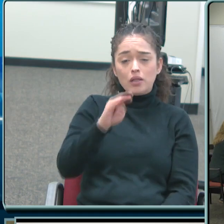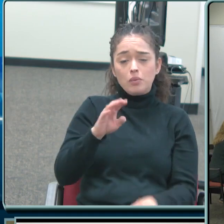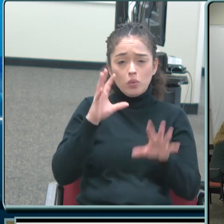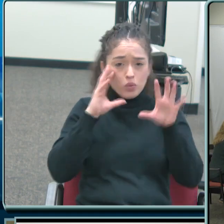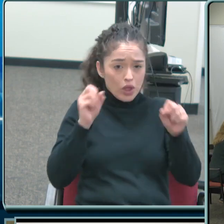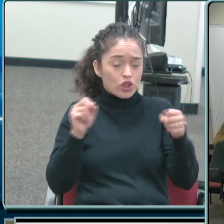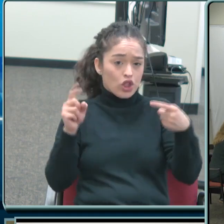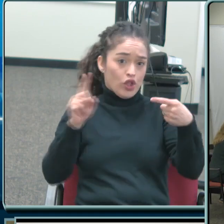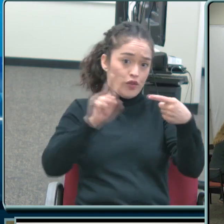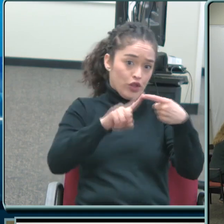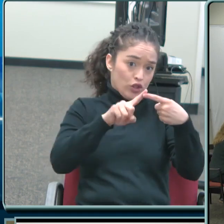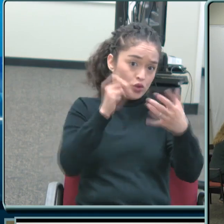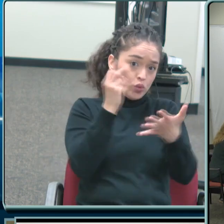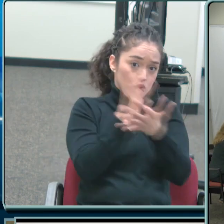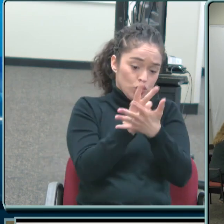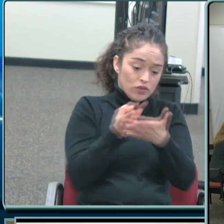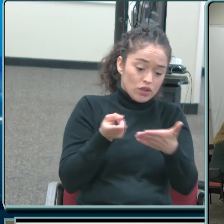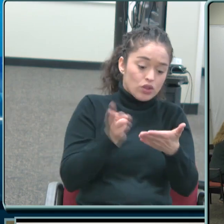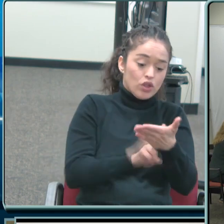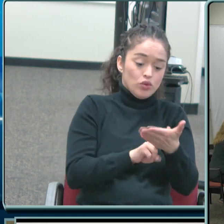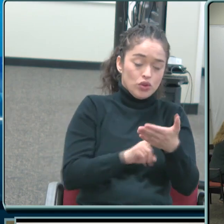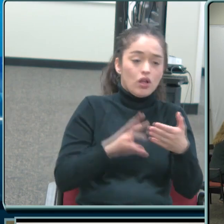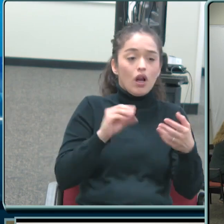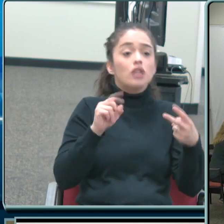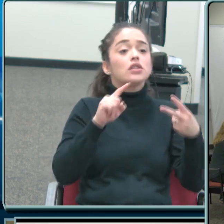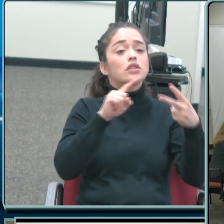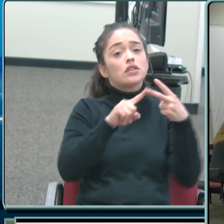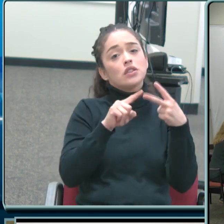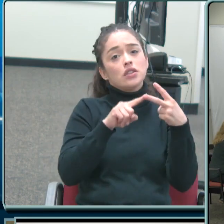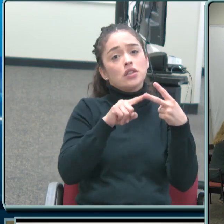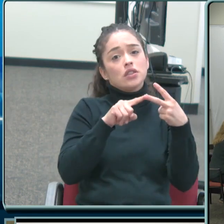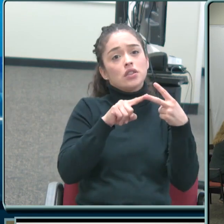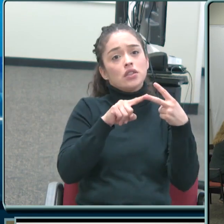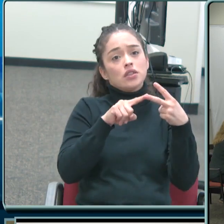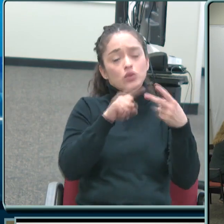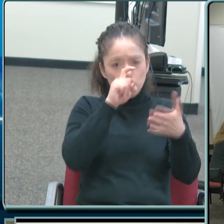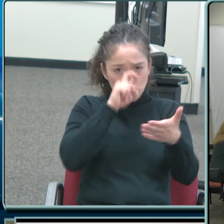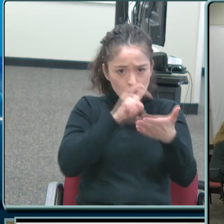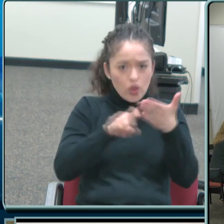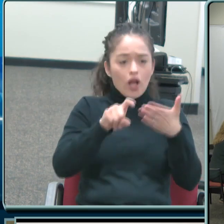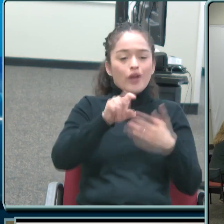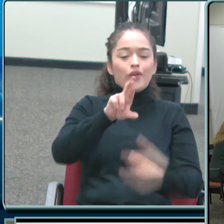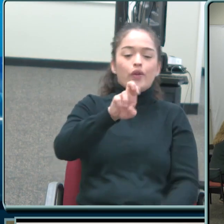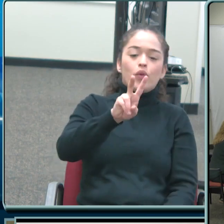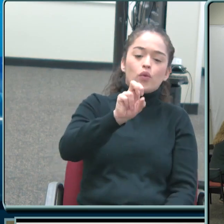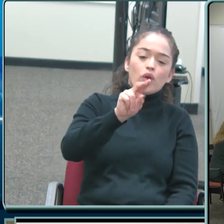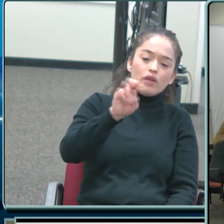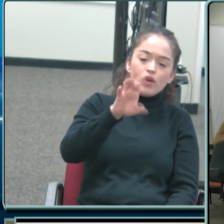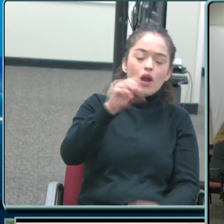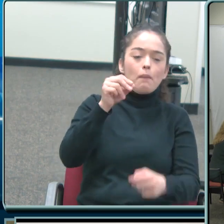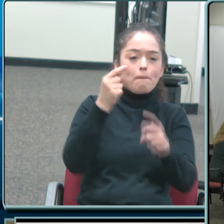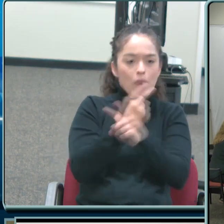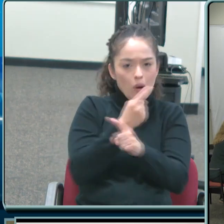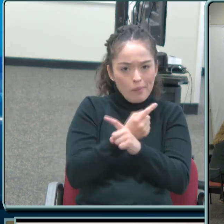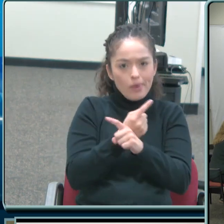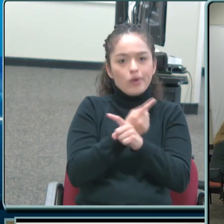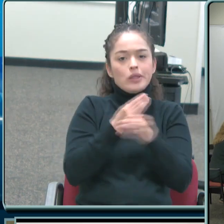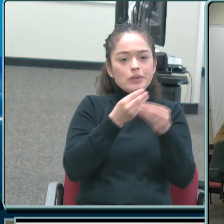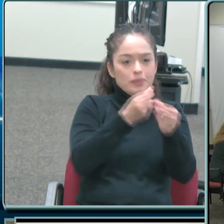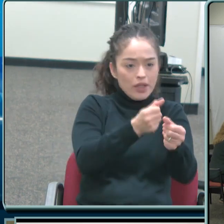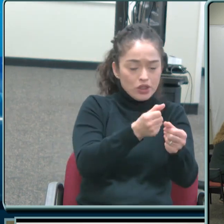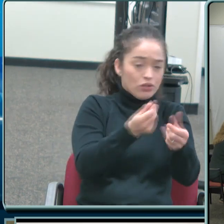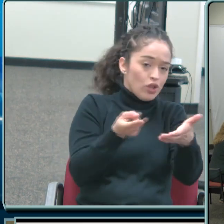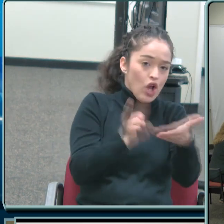is to approve the contract itself, and then the second is to recognize the revenue and appropriate the expenditures from the contract.